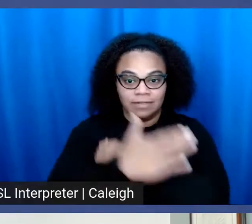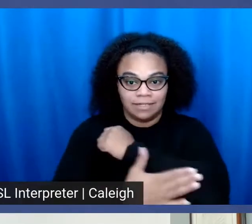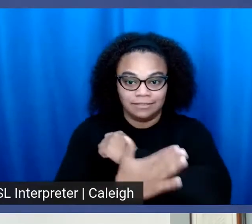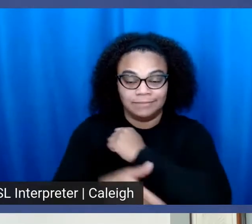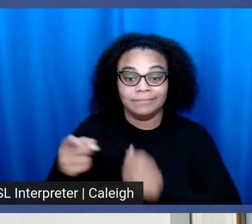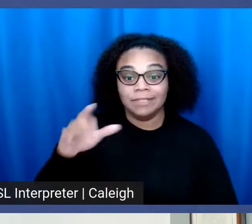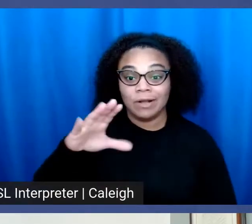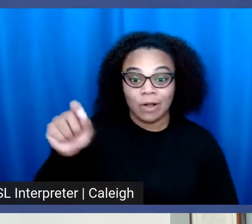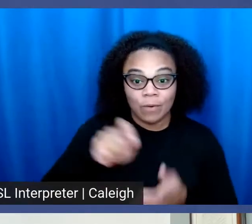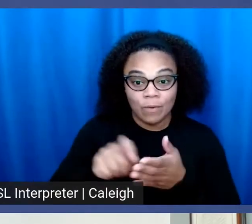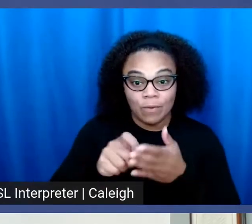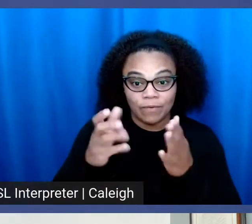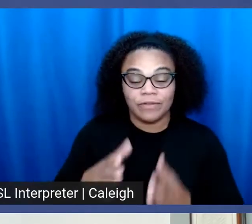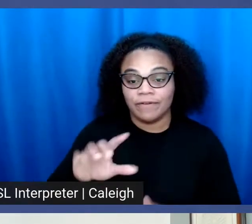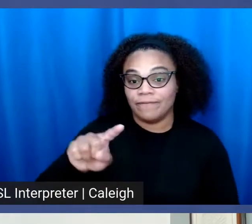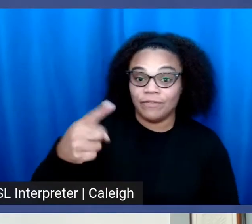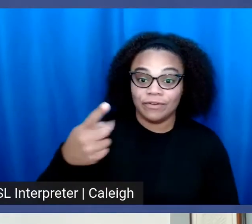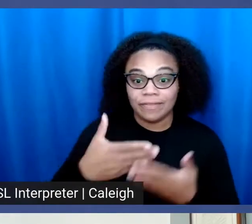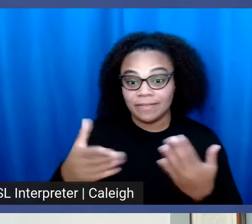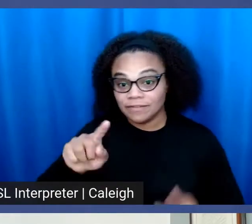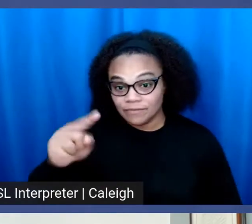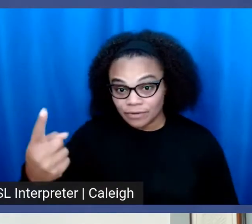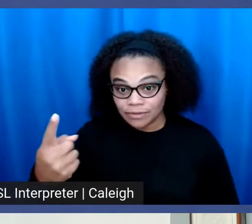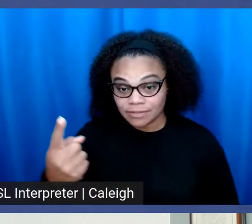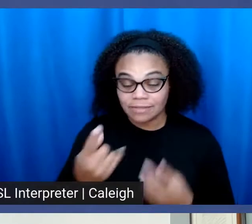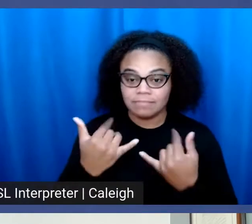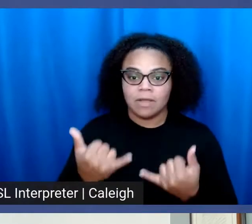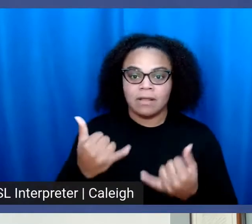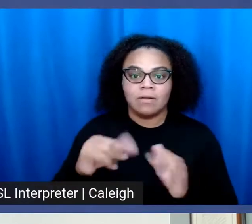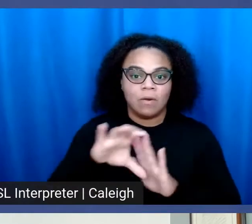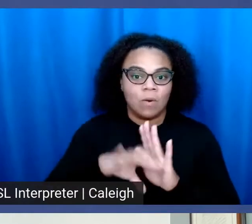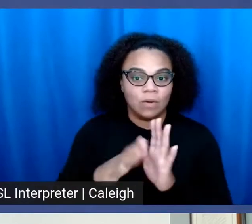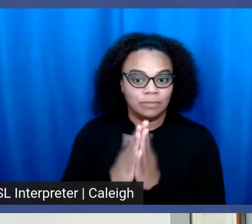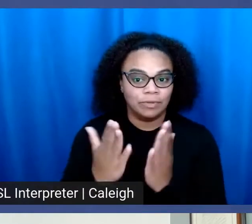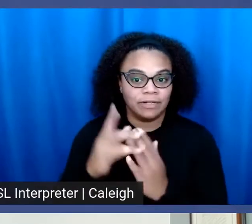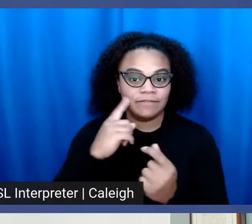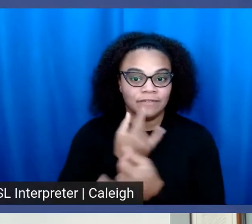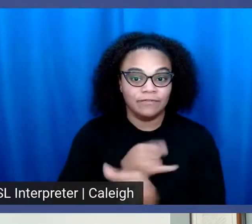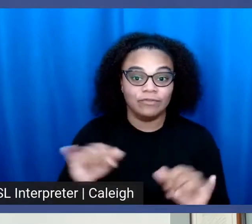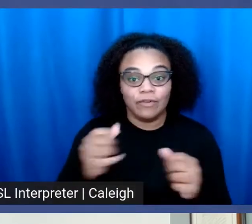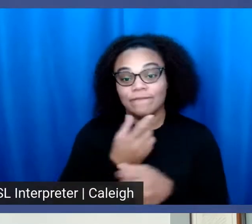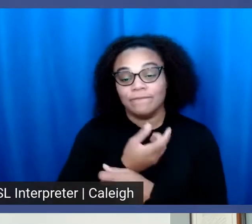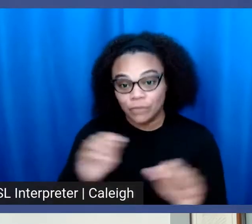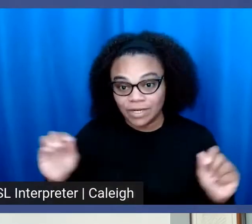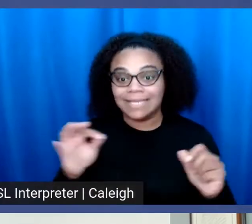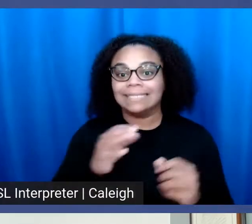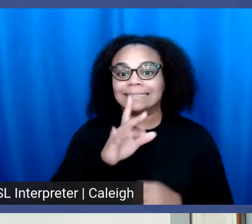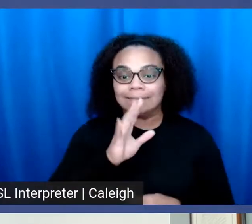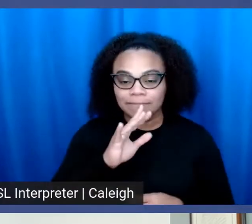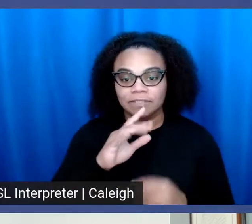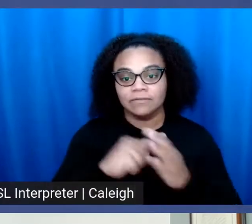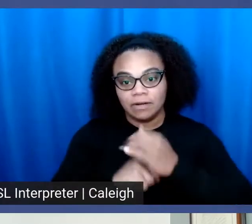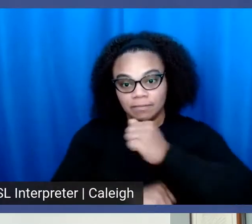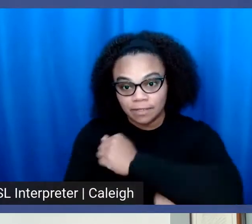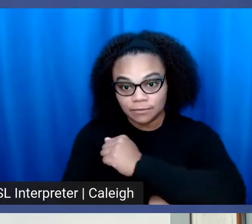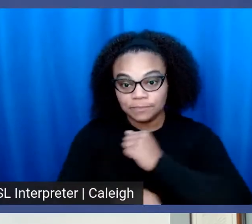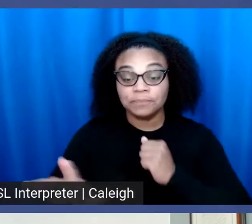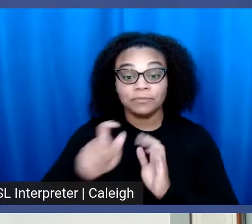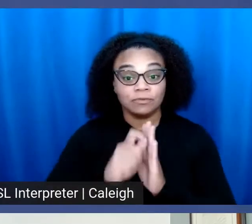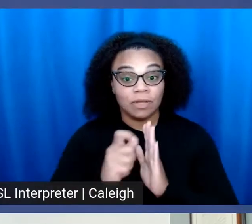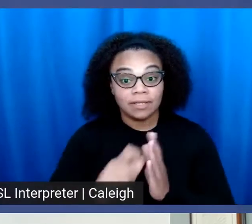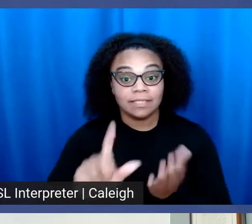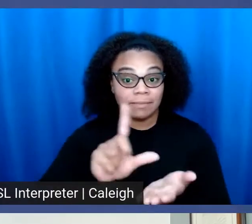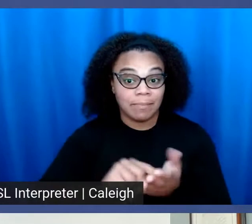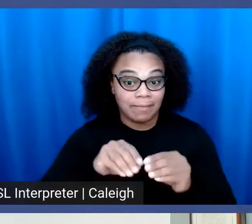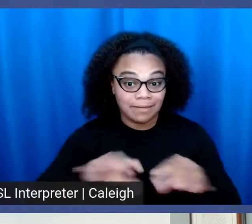First, a modern course book on free speech fundamentals, Will's writing has been published by The Times, The Wall